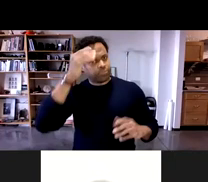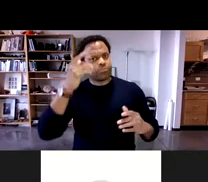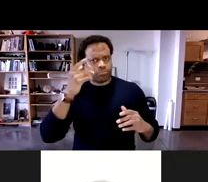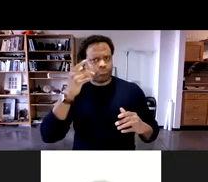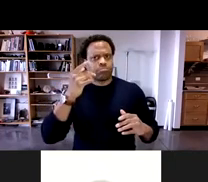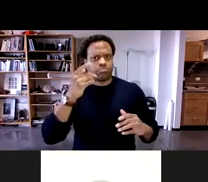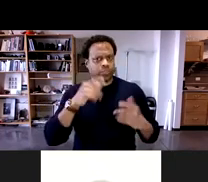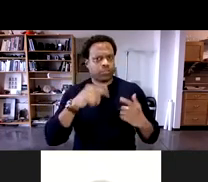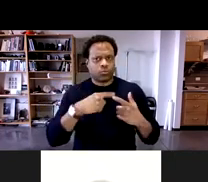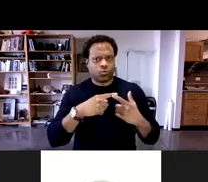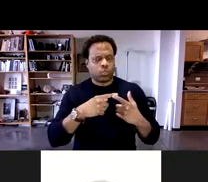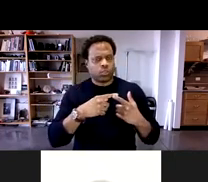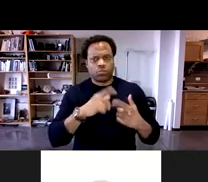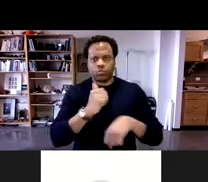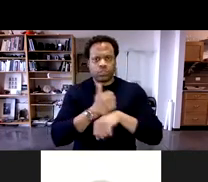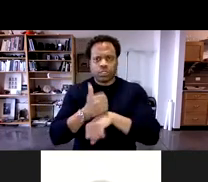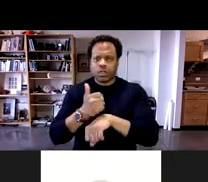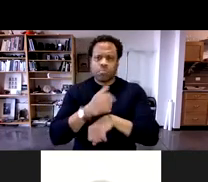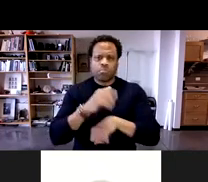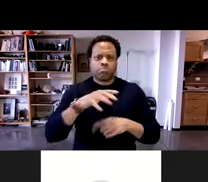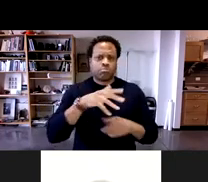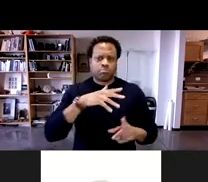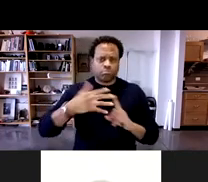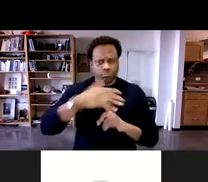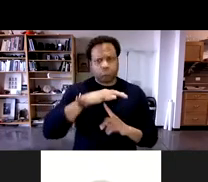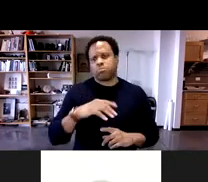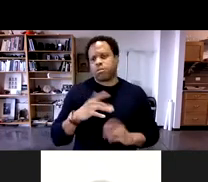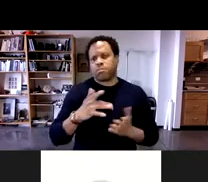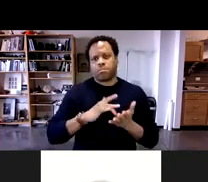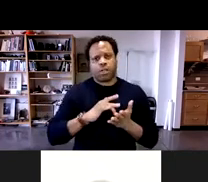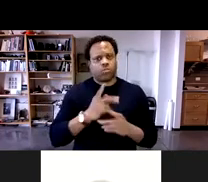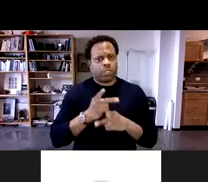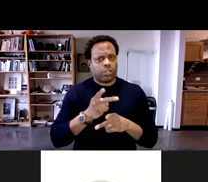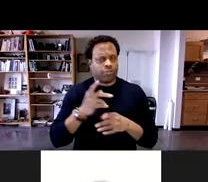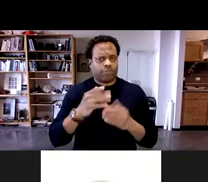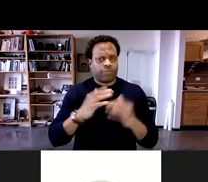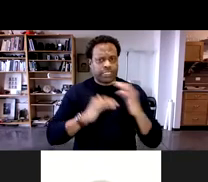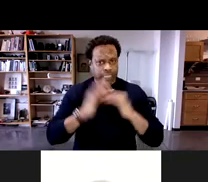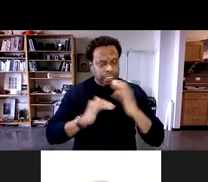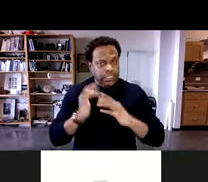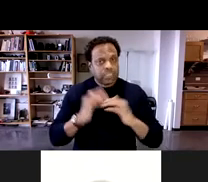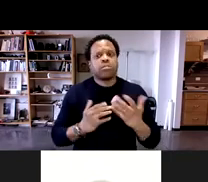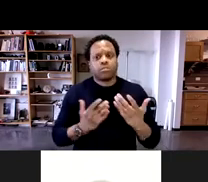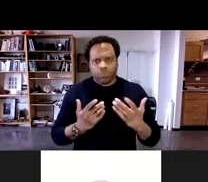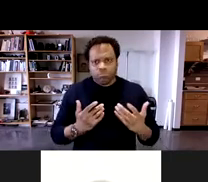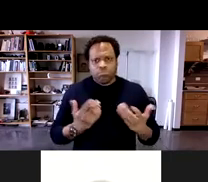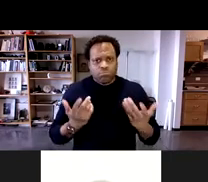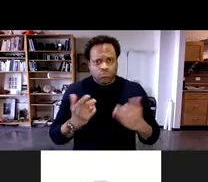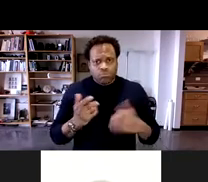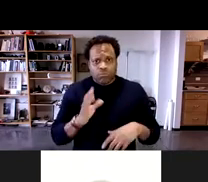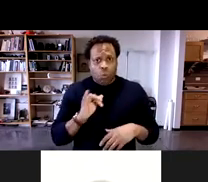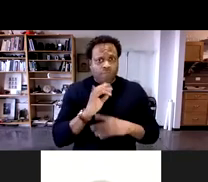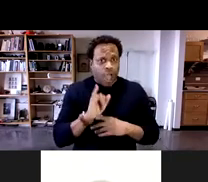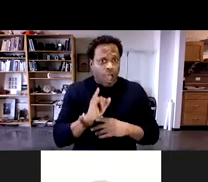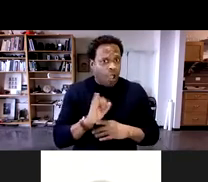This is something that's important to keep in the back of your mind as well. Whenever you are setting up the physical area